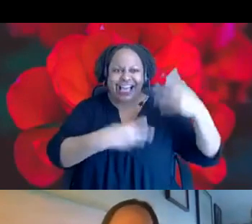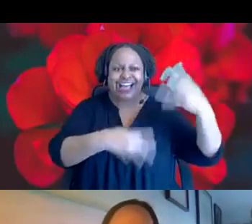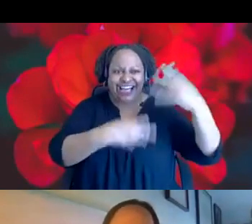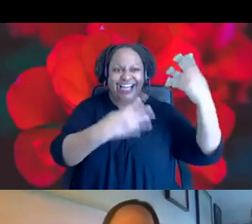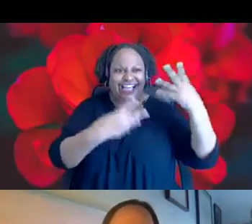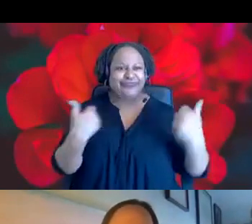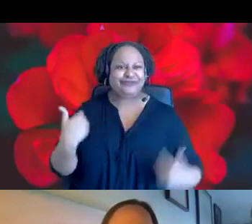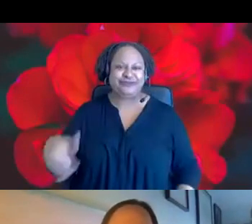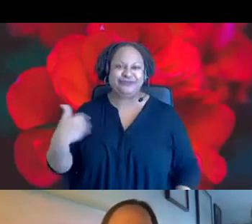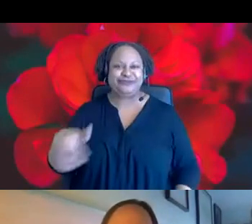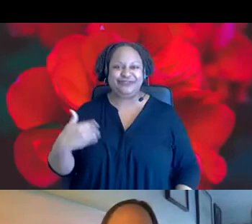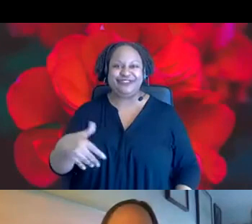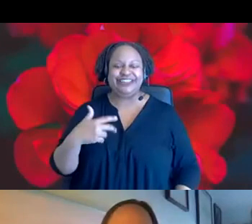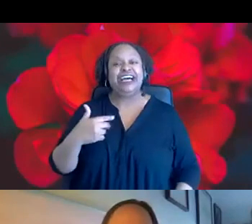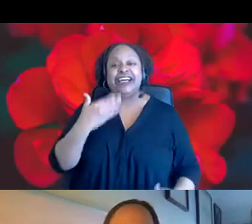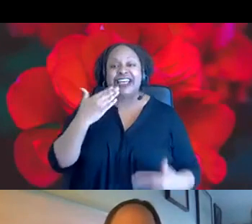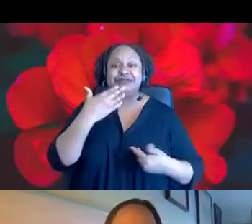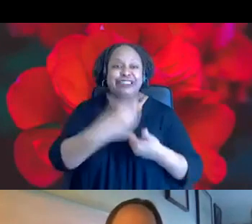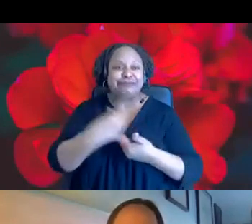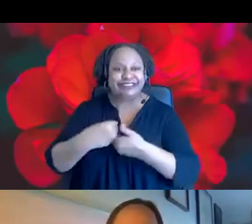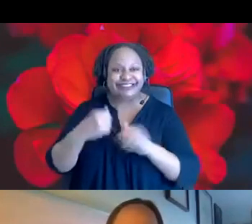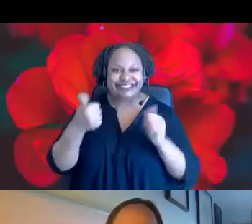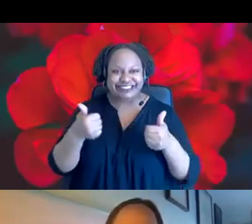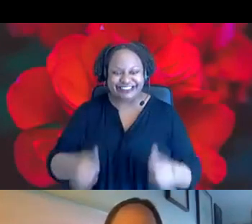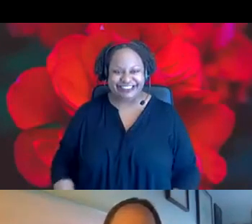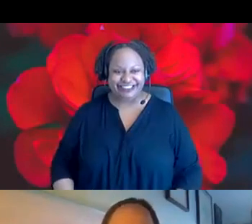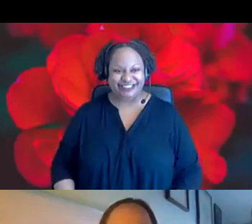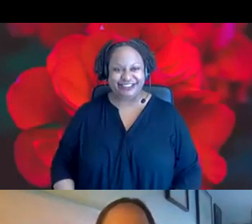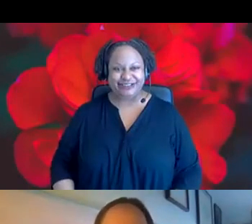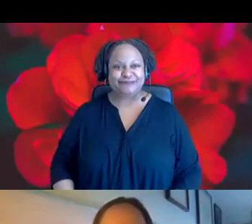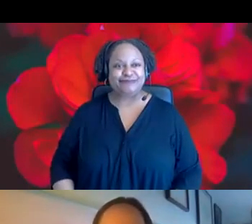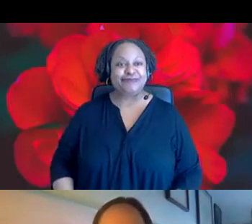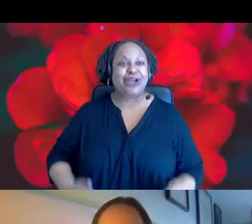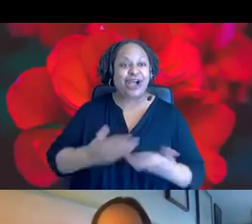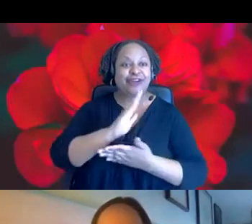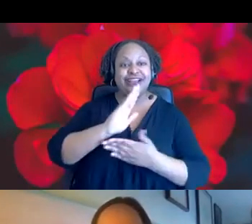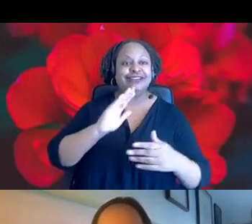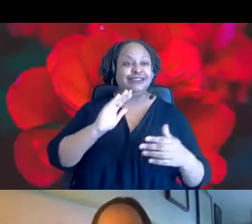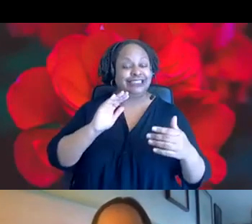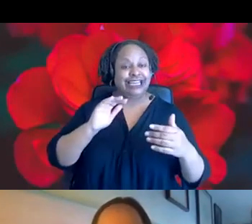capacity, but thanks for participating. All right, y'all, thank you so much.